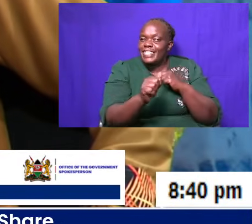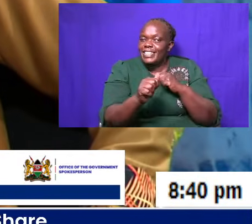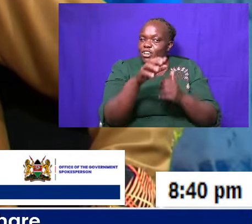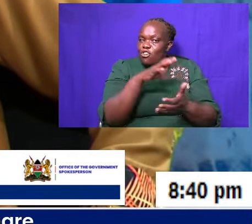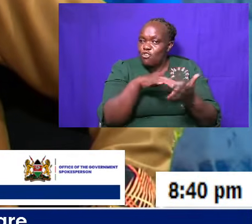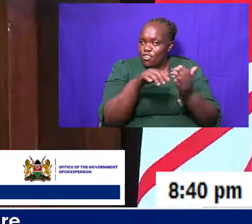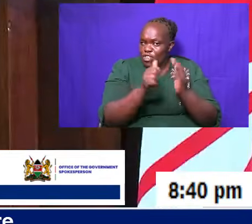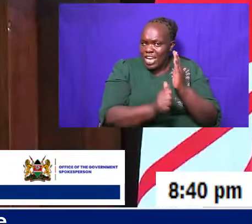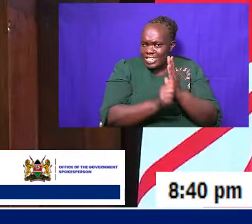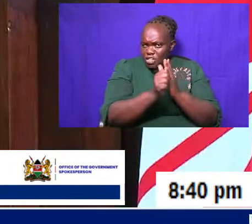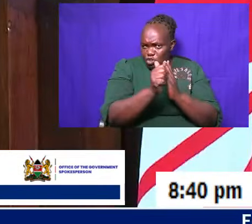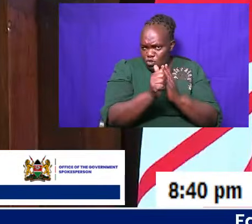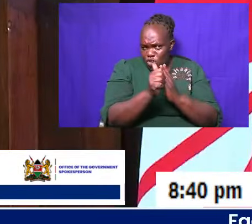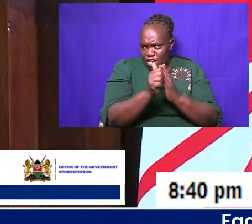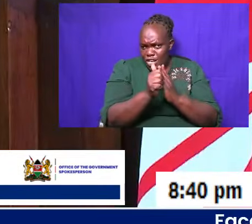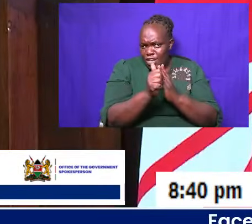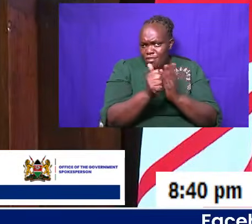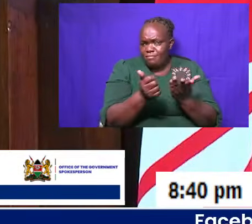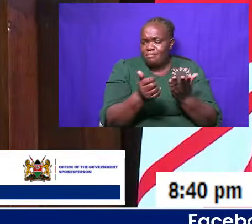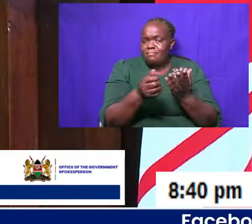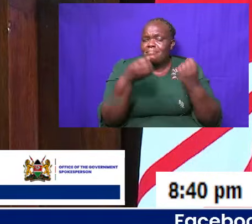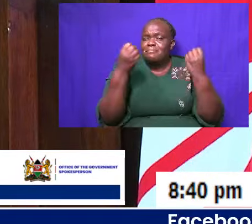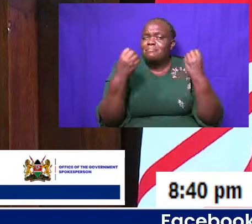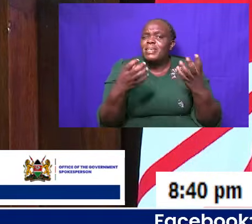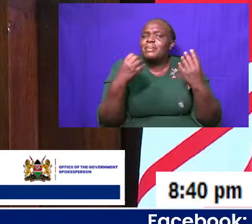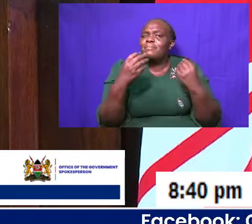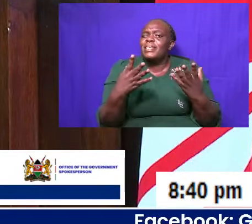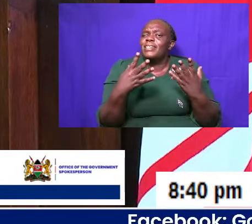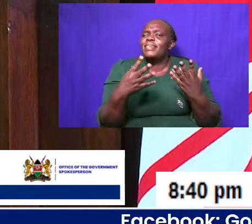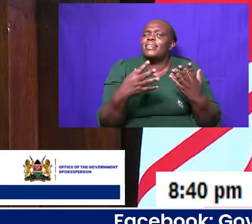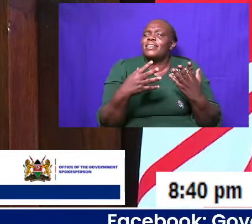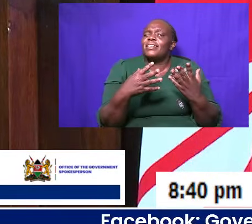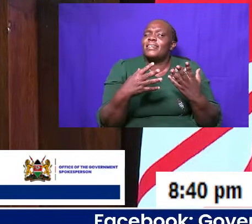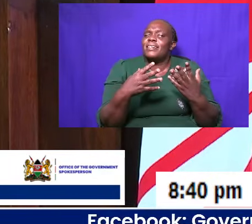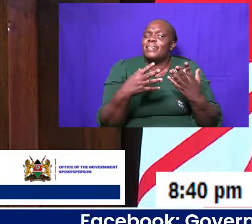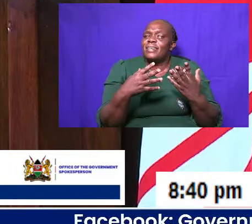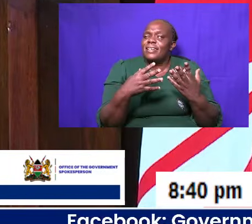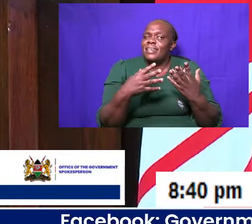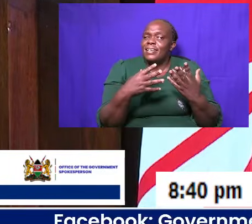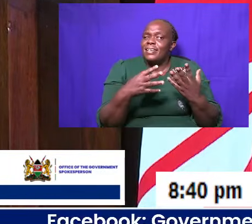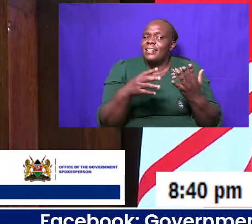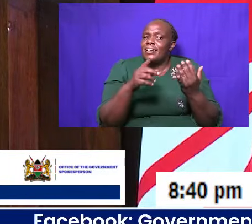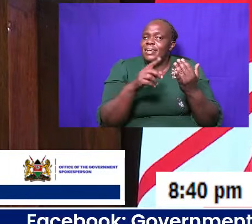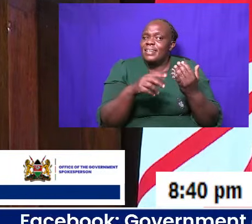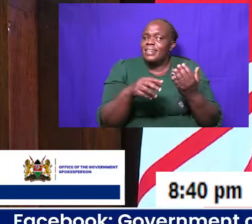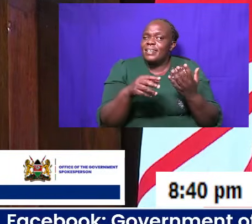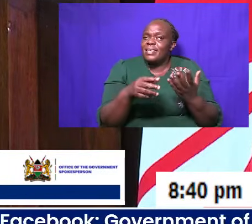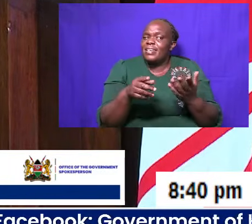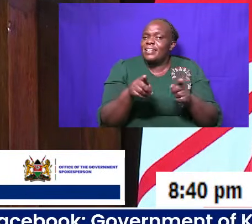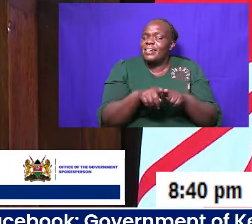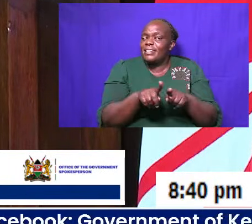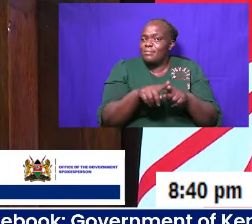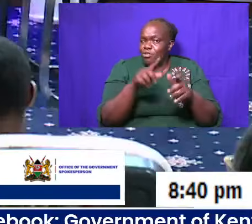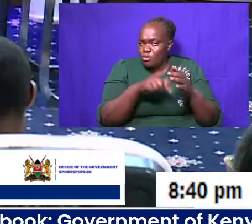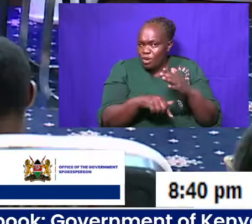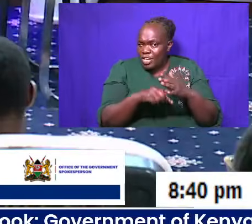on. Yeah, so how many have I mentioned? I think, is it 2? No, we have mentioned investigation. And then